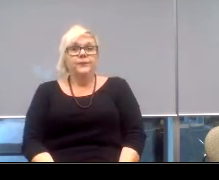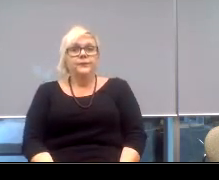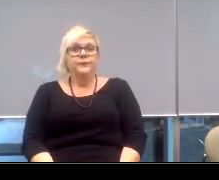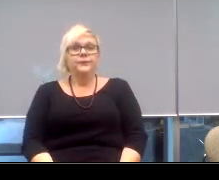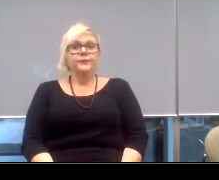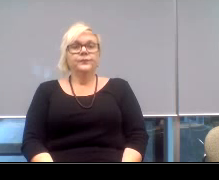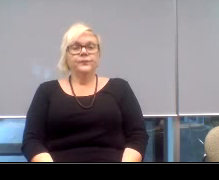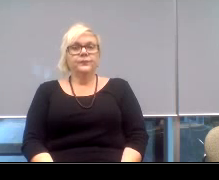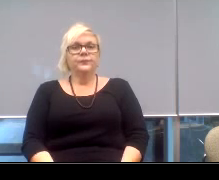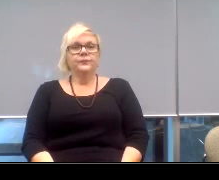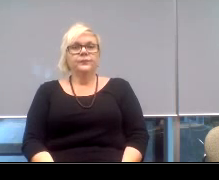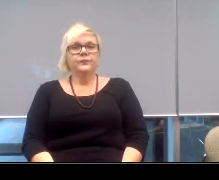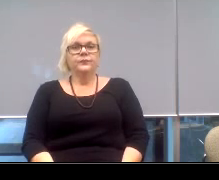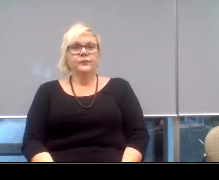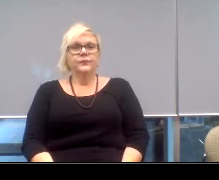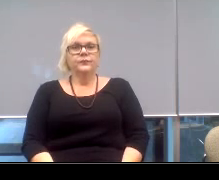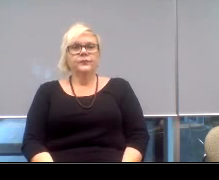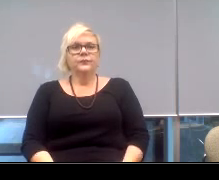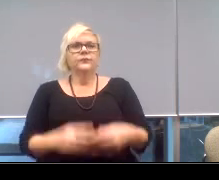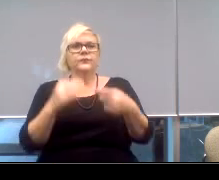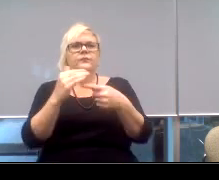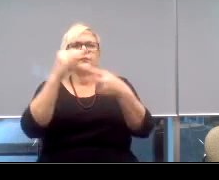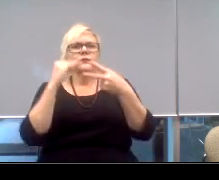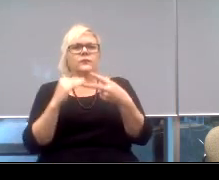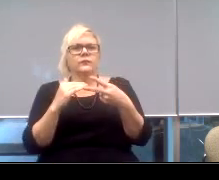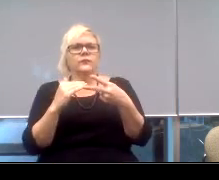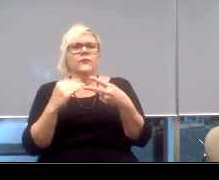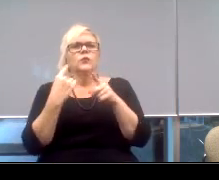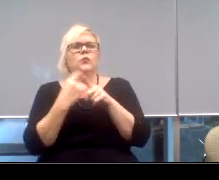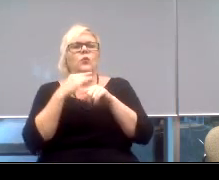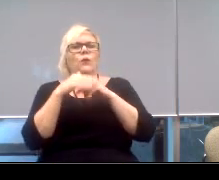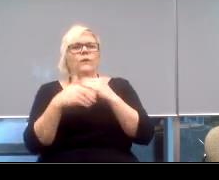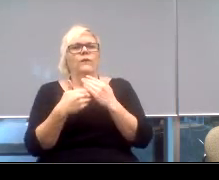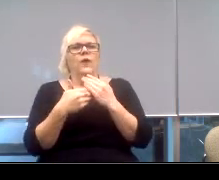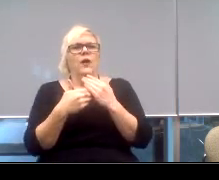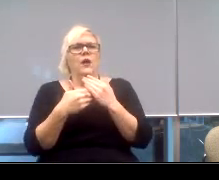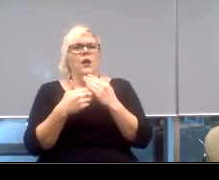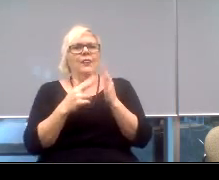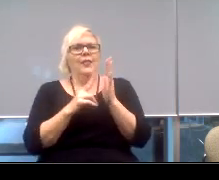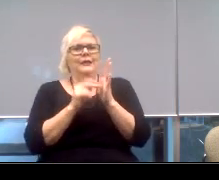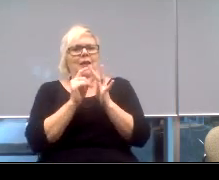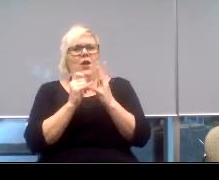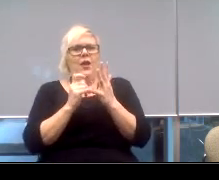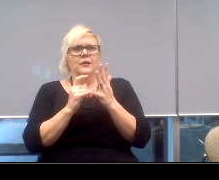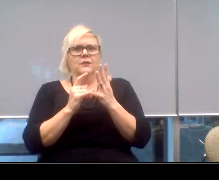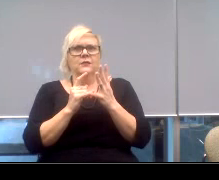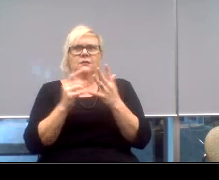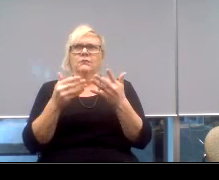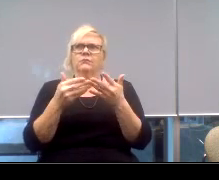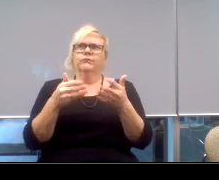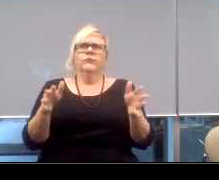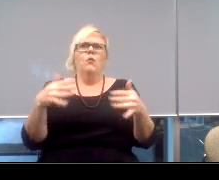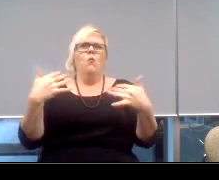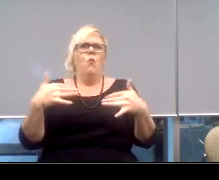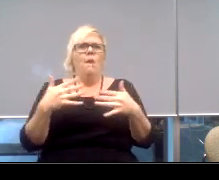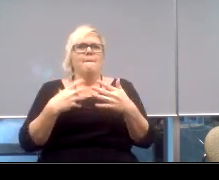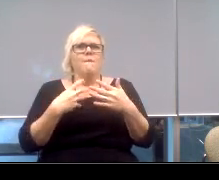So let's move on to talk about the way this creates opportunities for businesses.